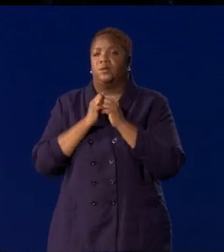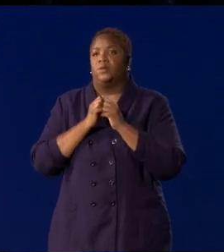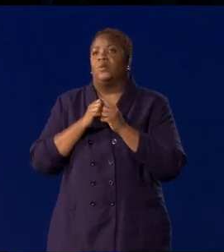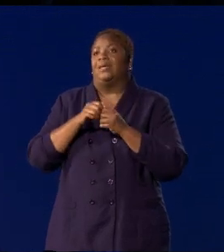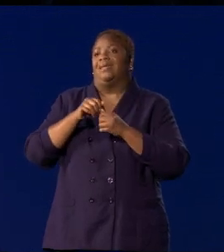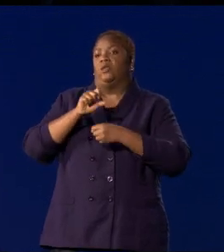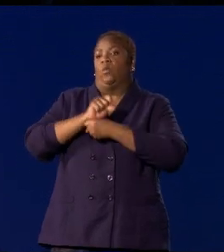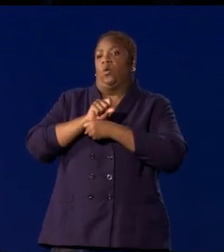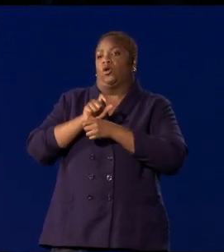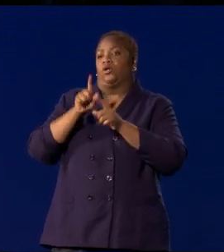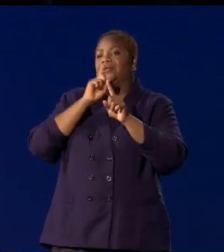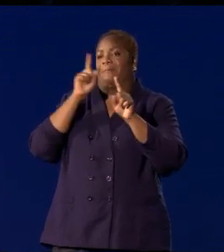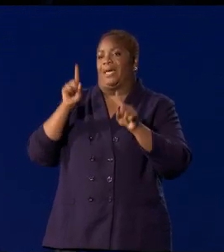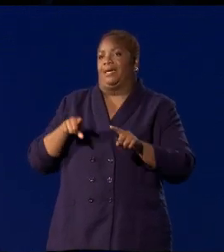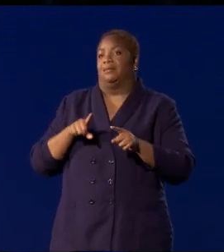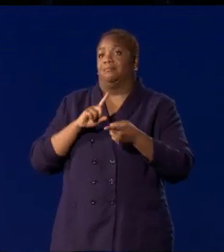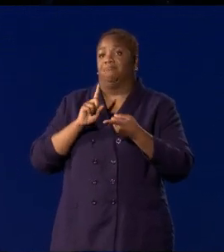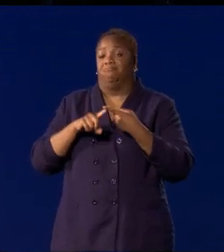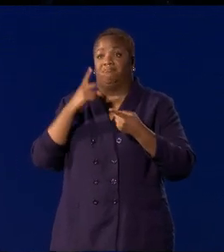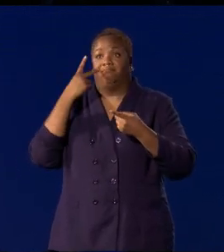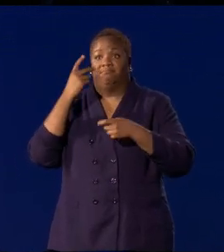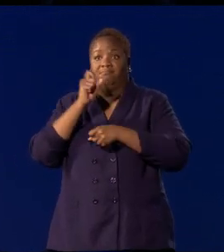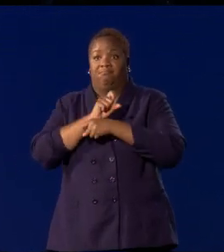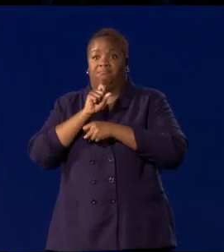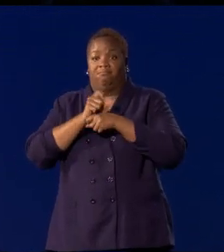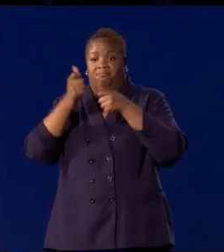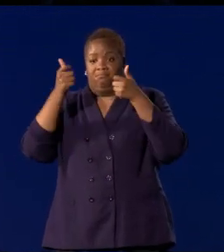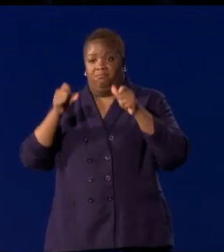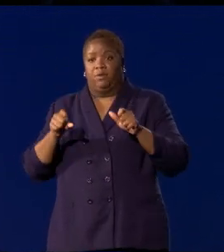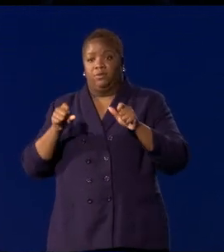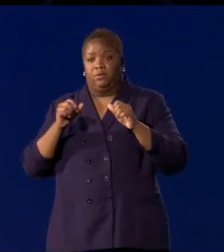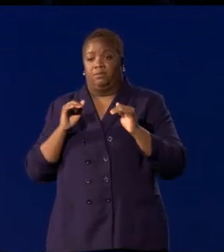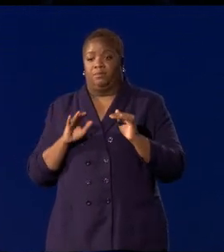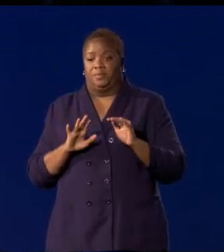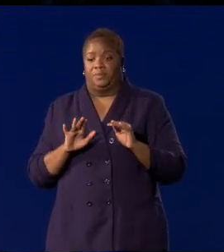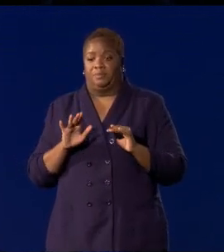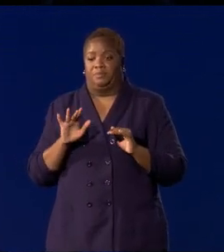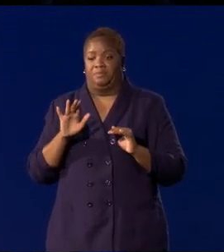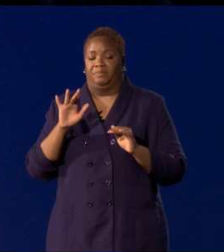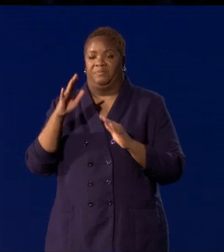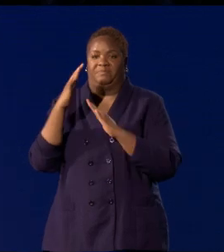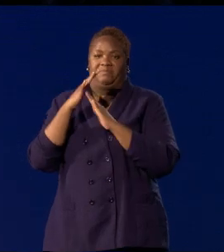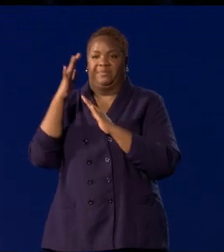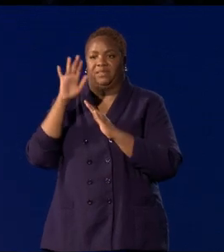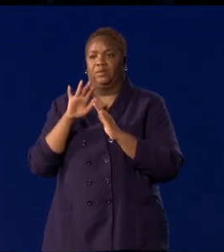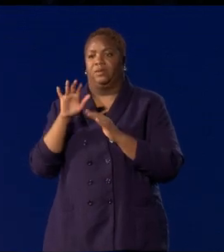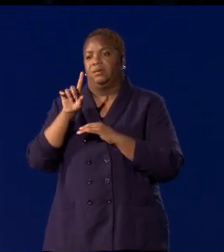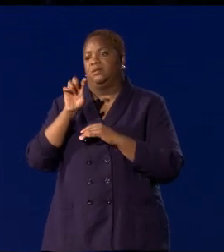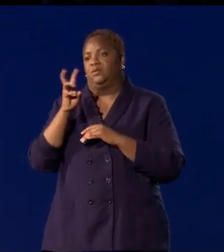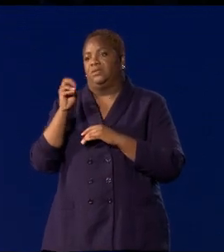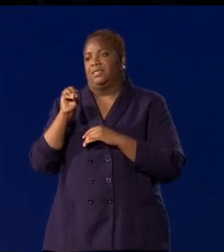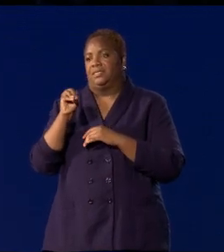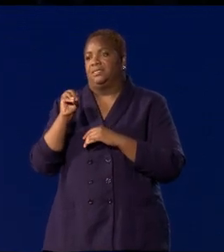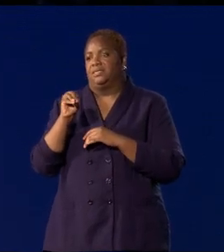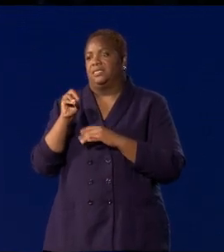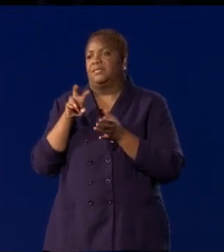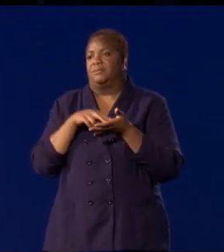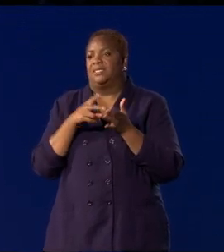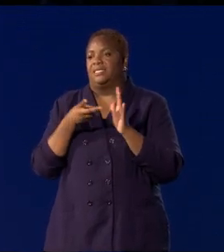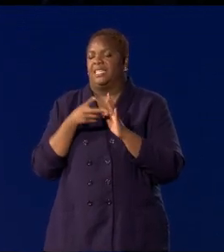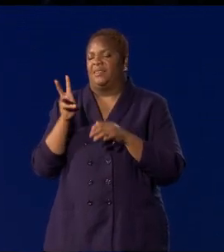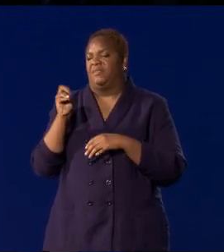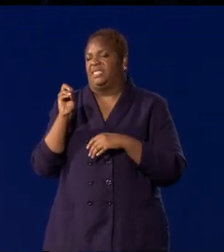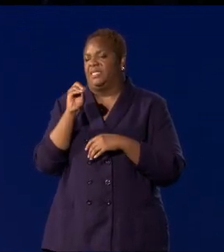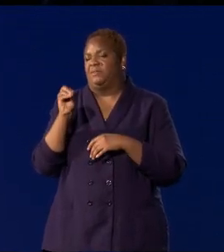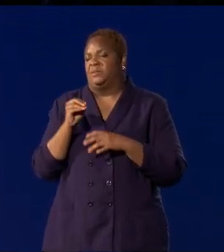demand. And then we saw job postings picking back up again. And they peaked right around 160, meaning we had